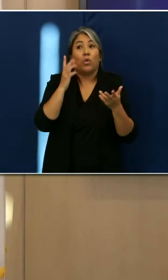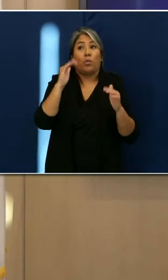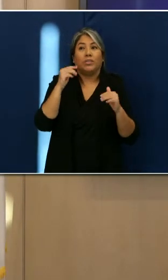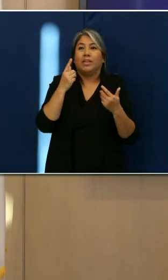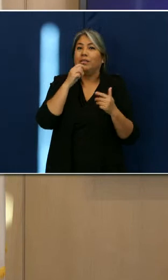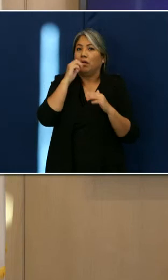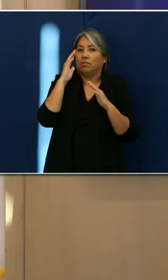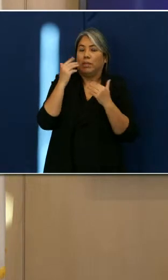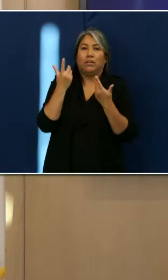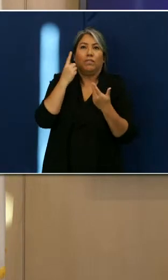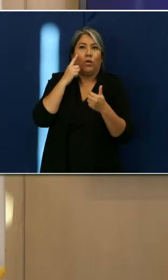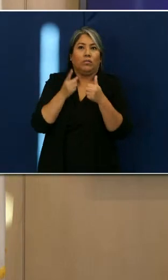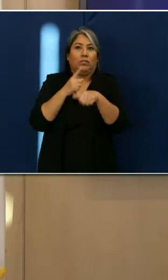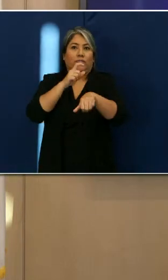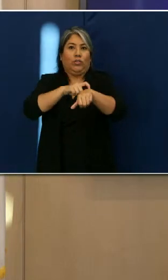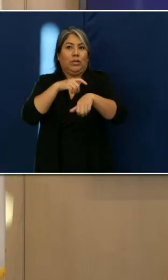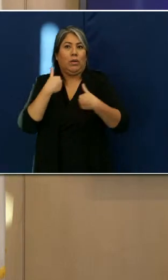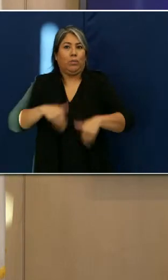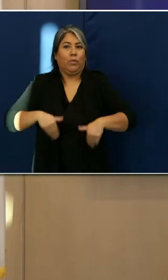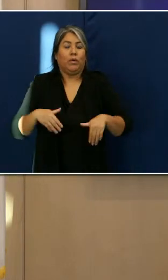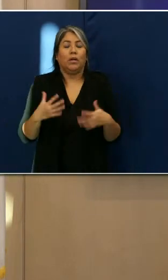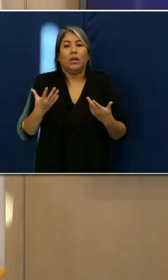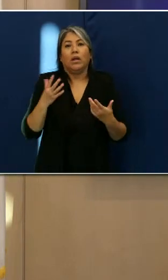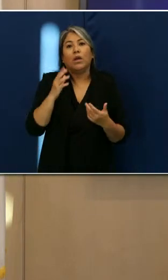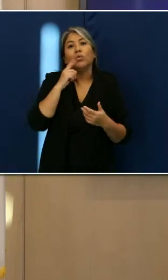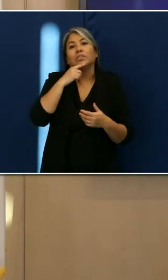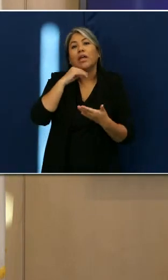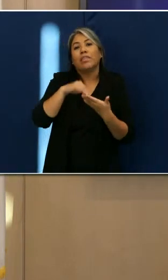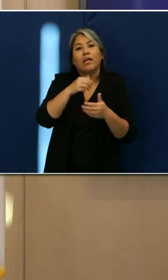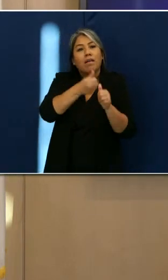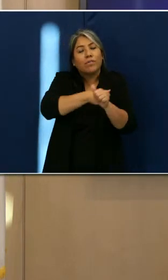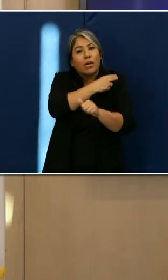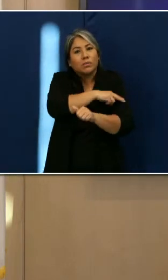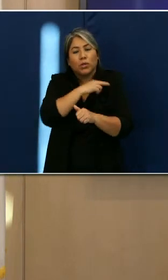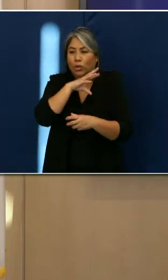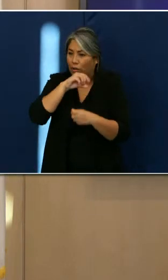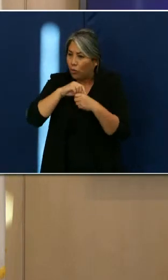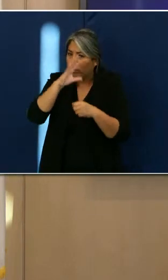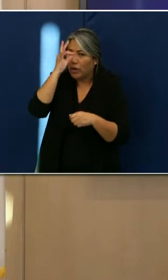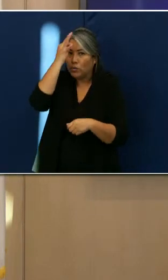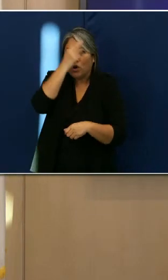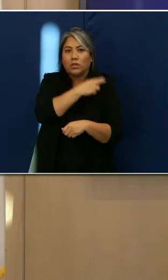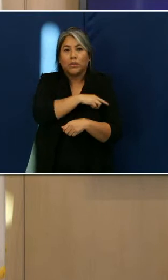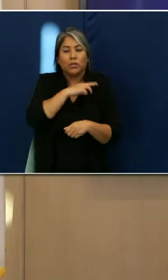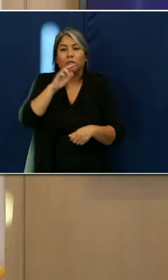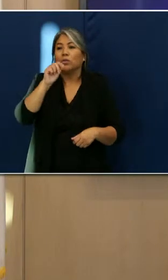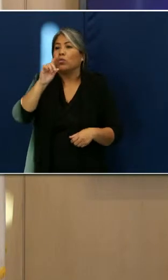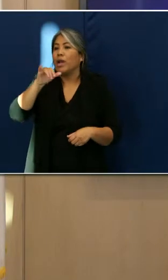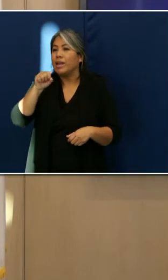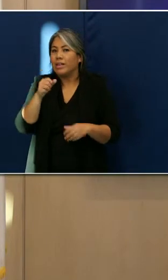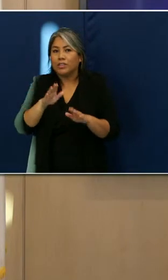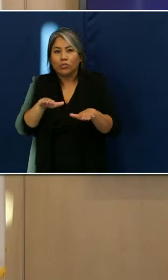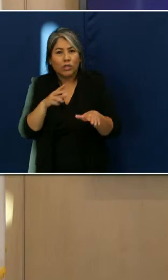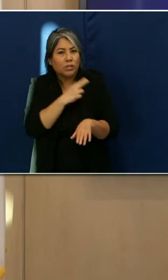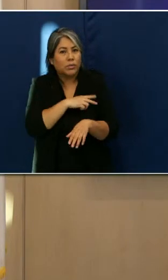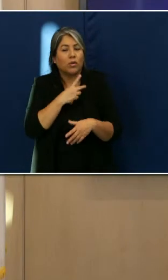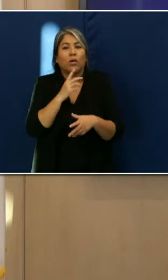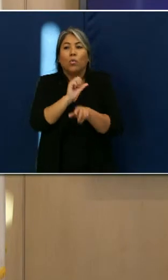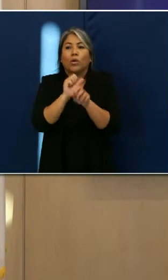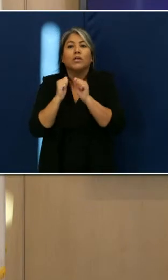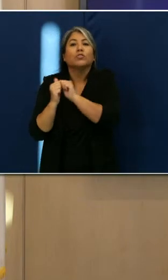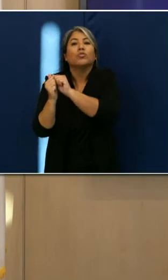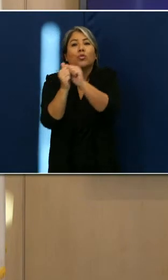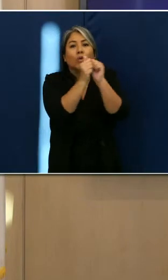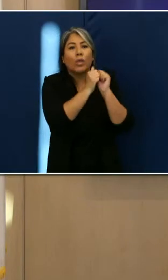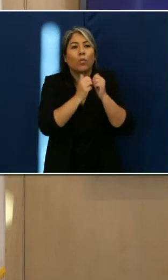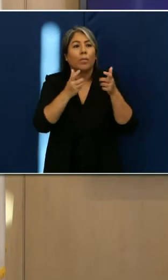time. Really every hospital, including the federal ones and Rady Children's, are all working together to sort of